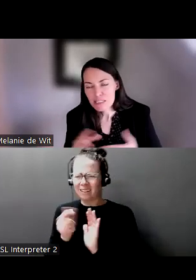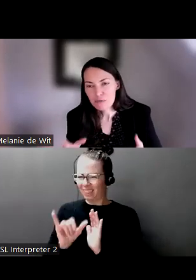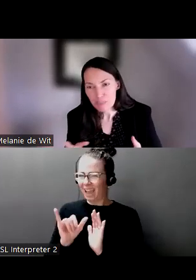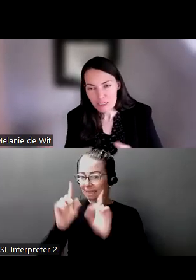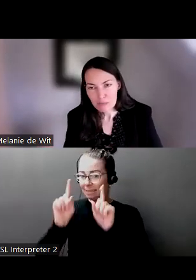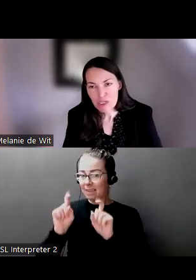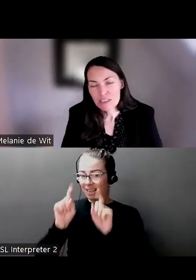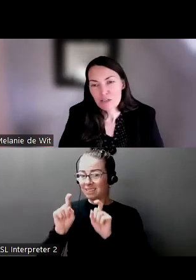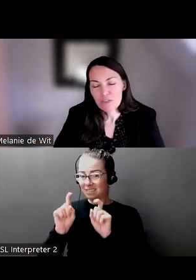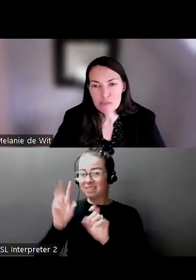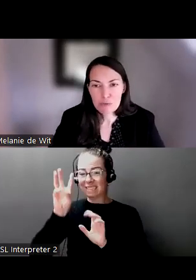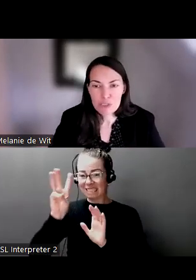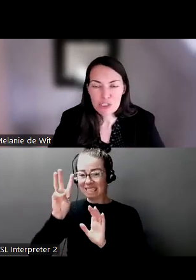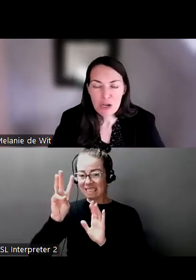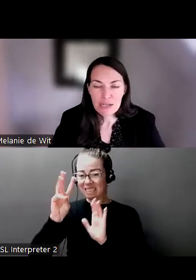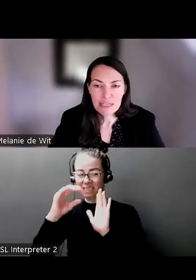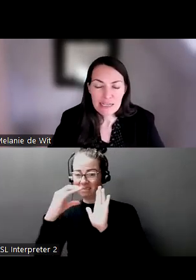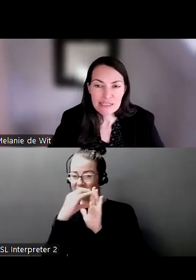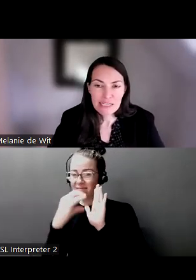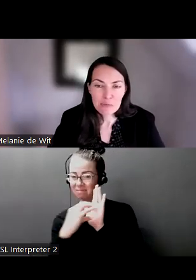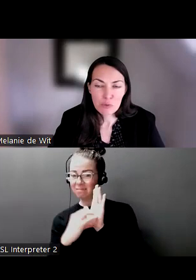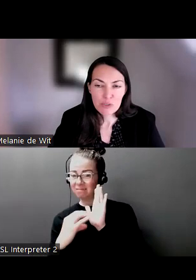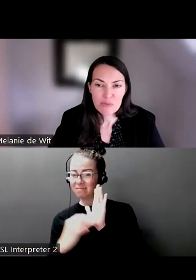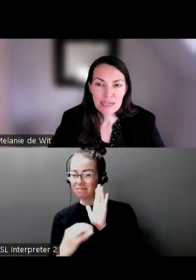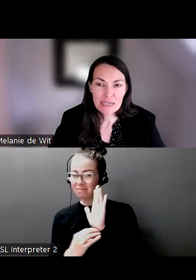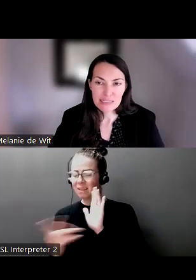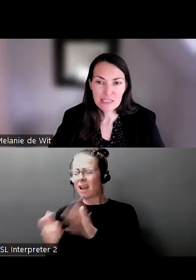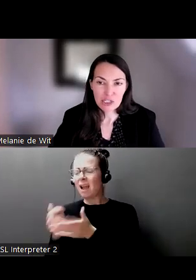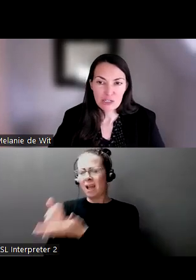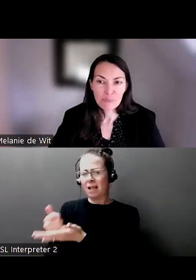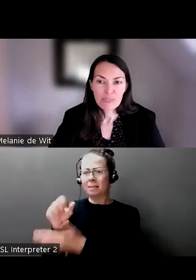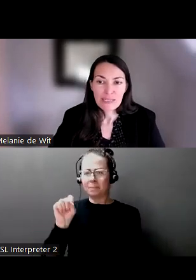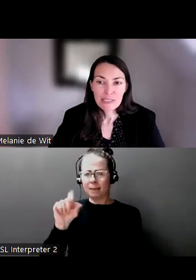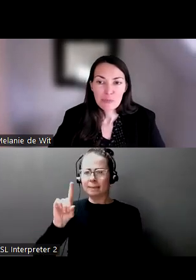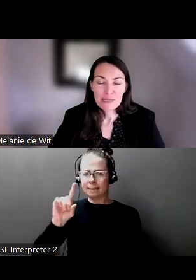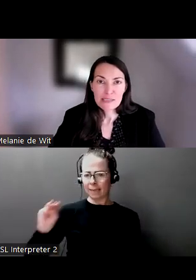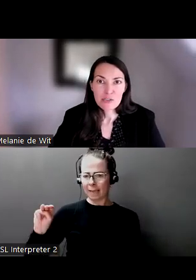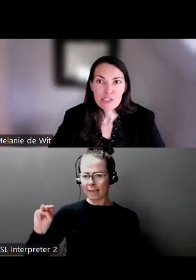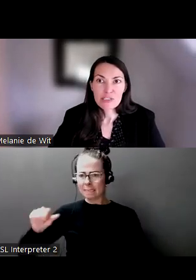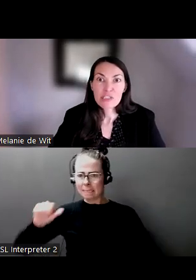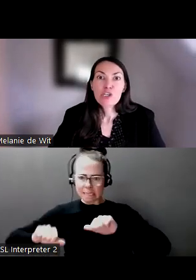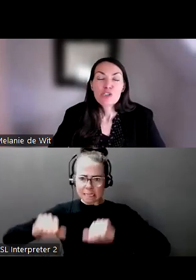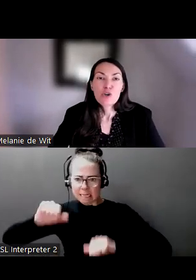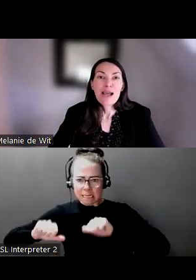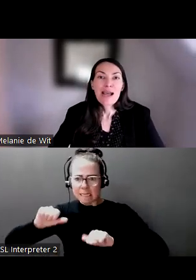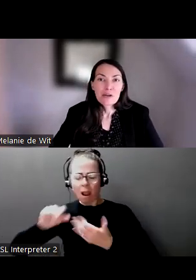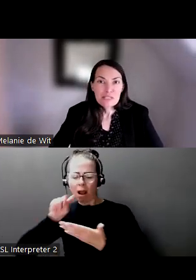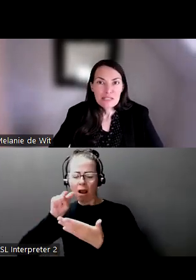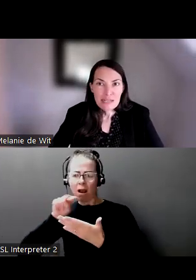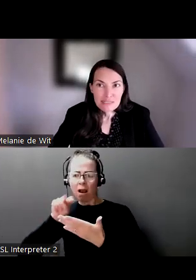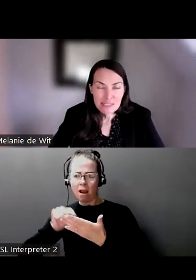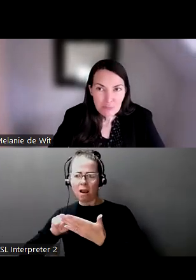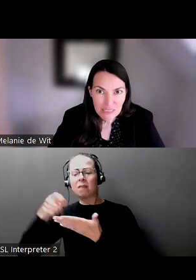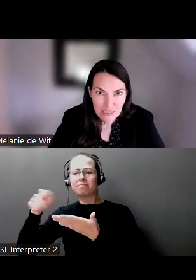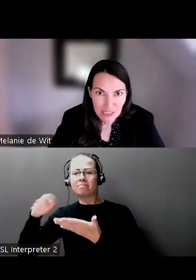test that's fairly objective, that's supposed to guide the SDM towards making a decision in your best interests. So how does